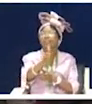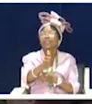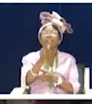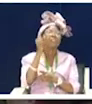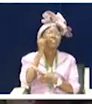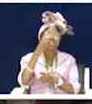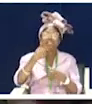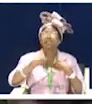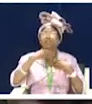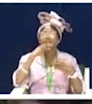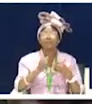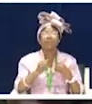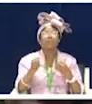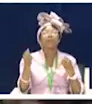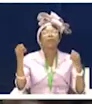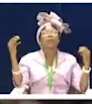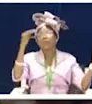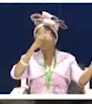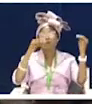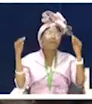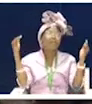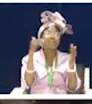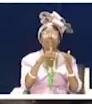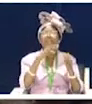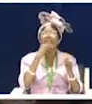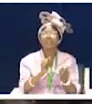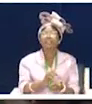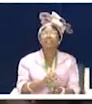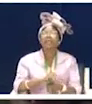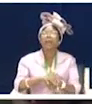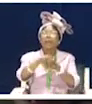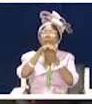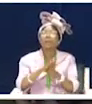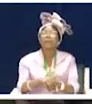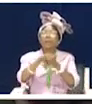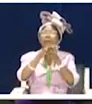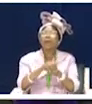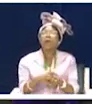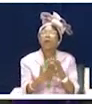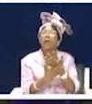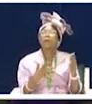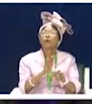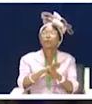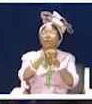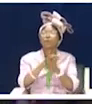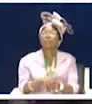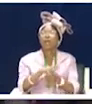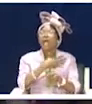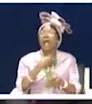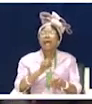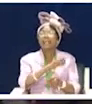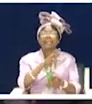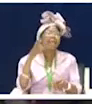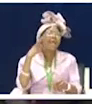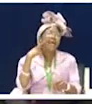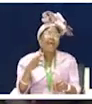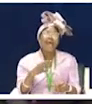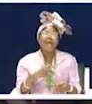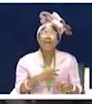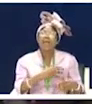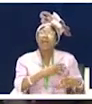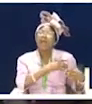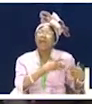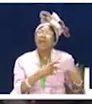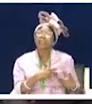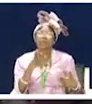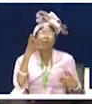blood pressure for years and was on several medications, but her heart grew